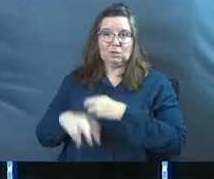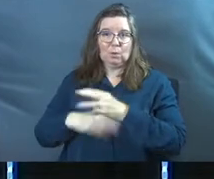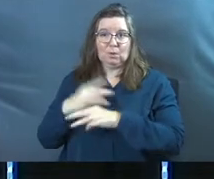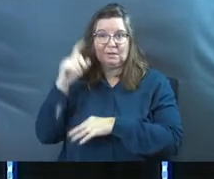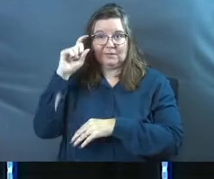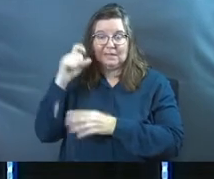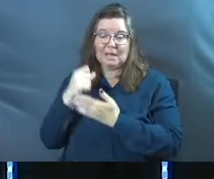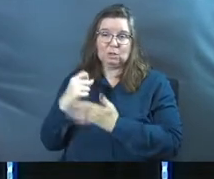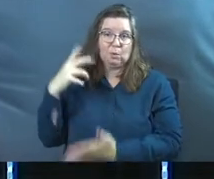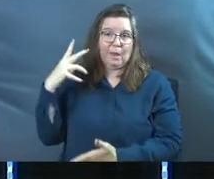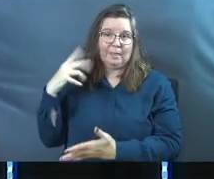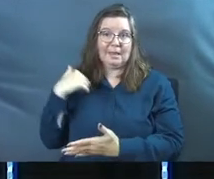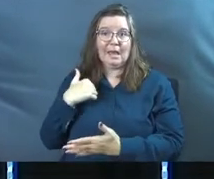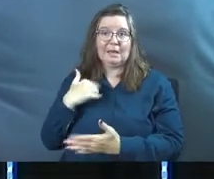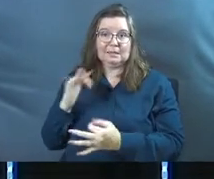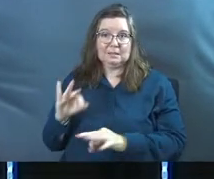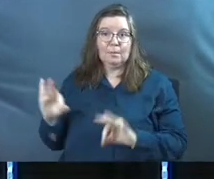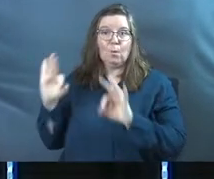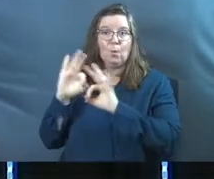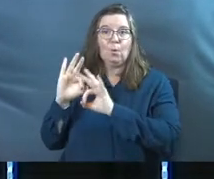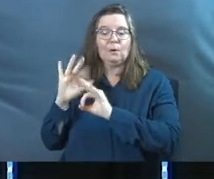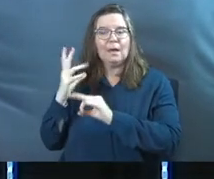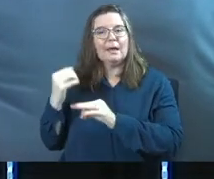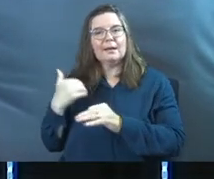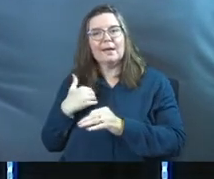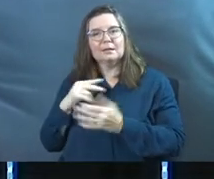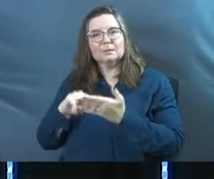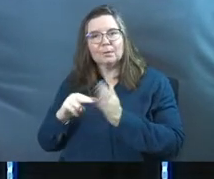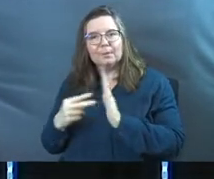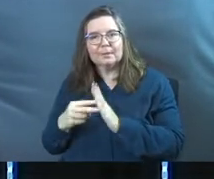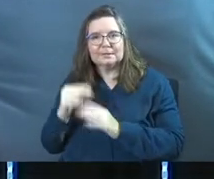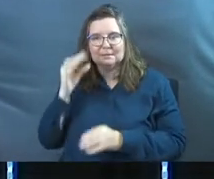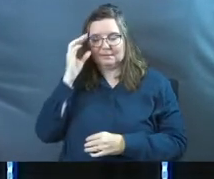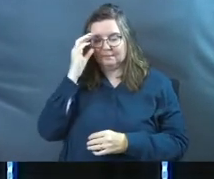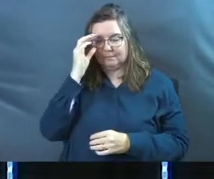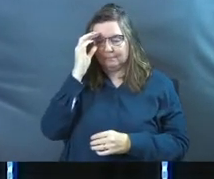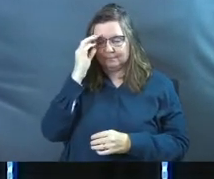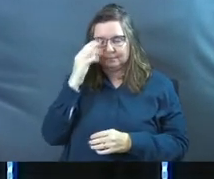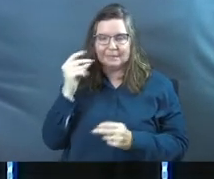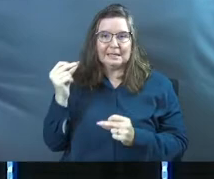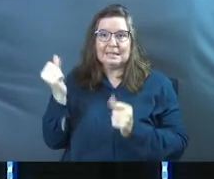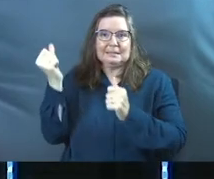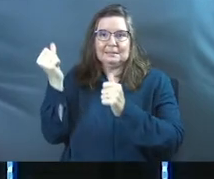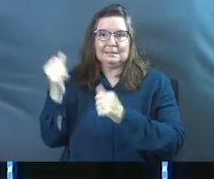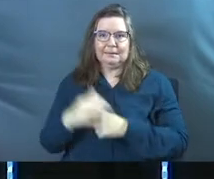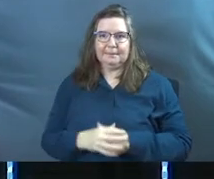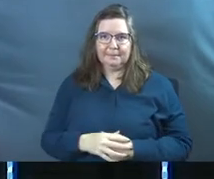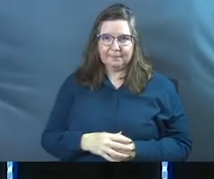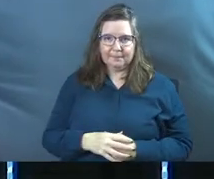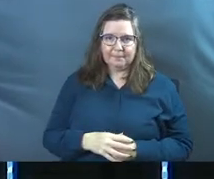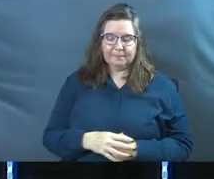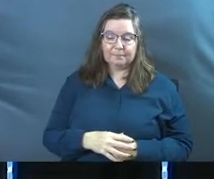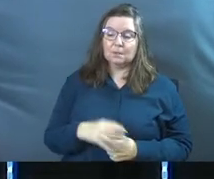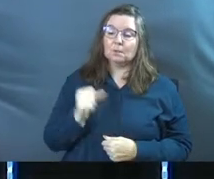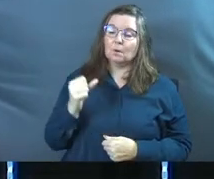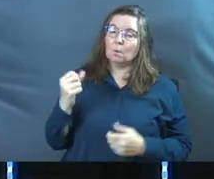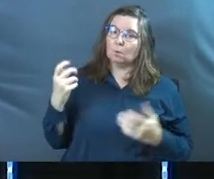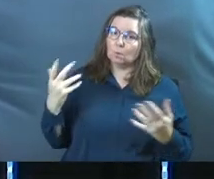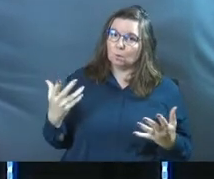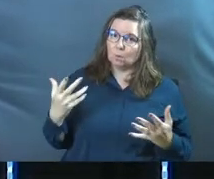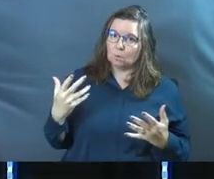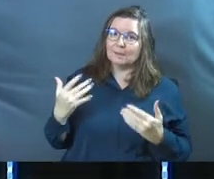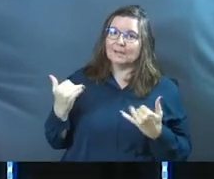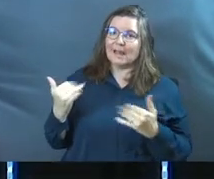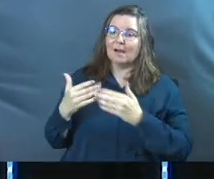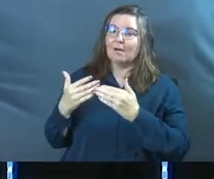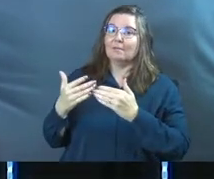And he's wealthy, and he's important, and he has purpose instantly. And so